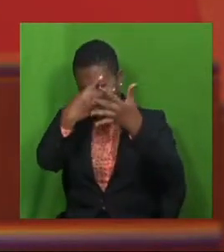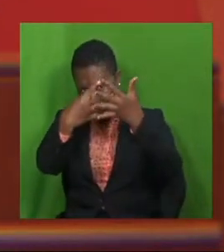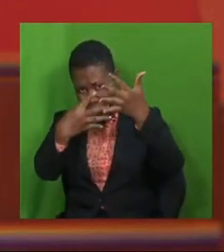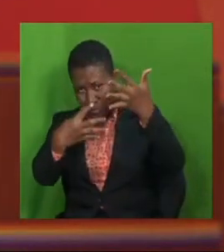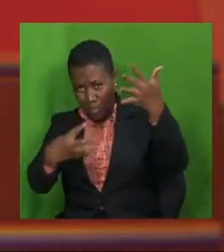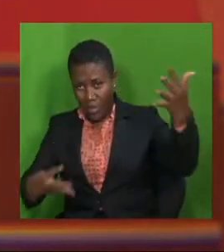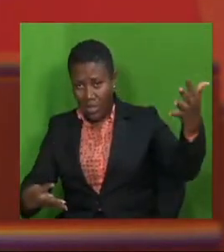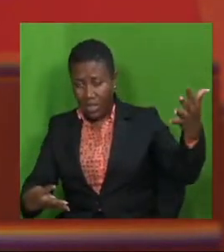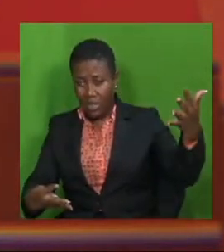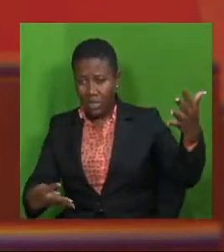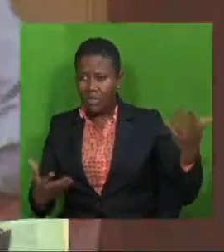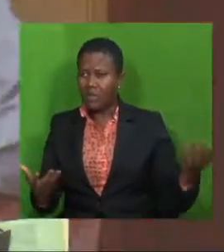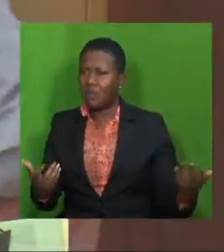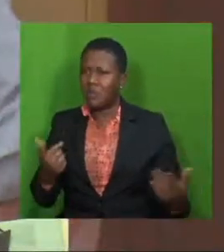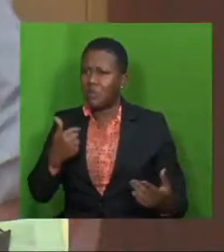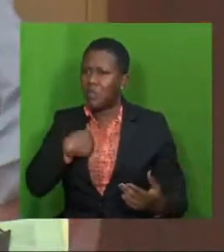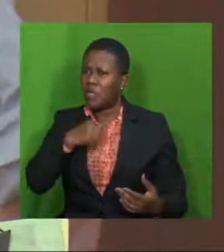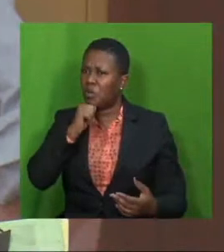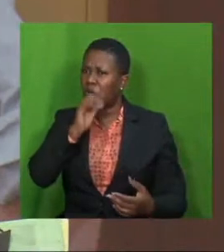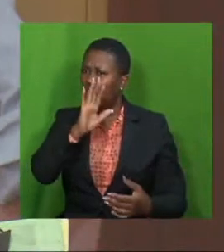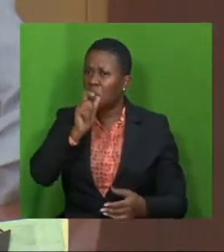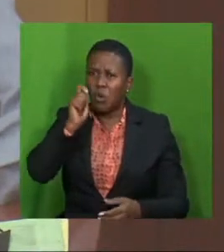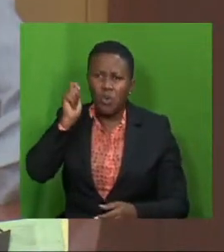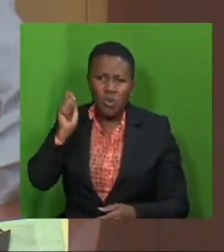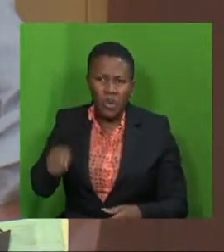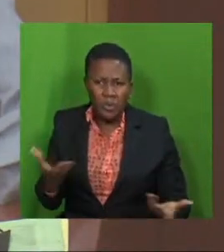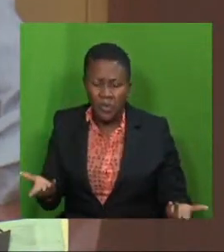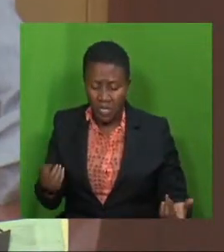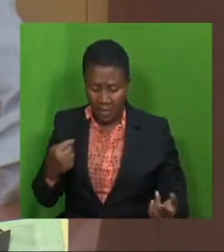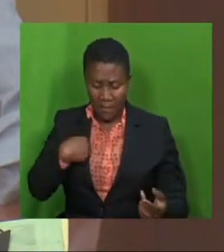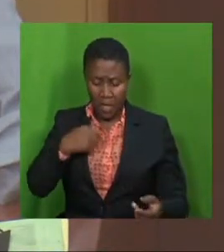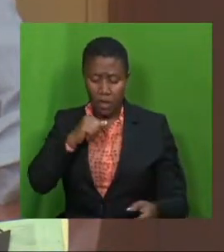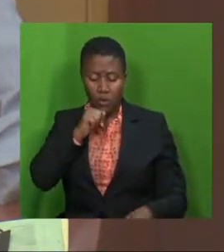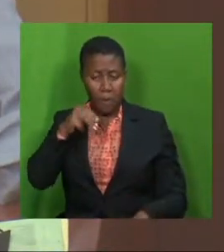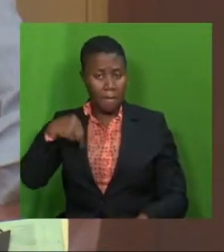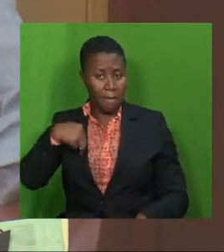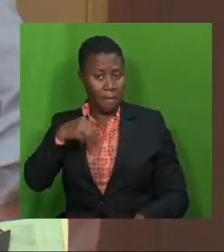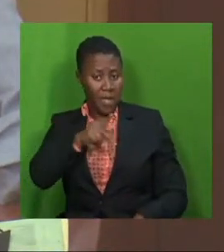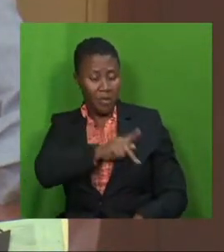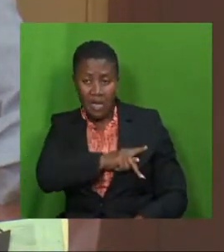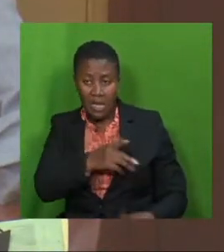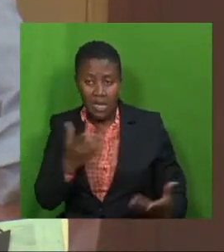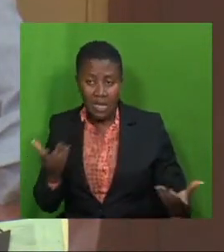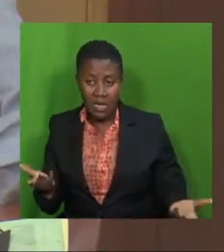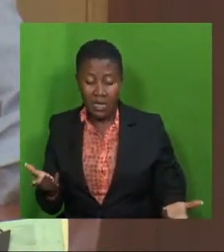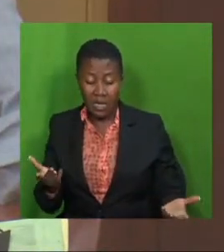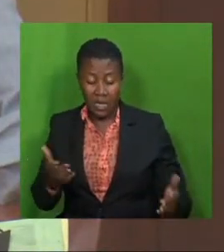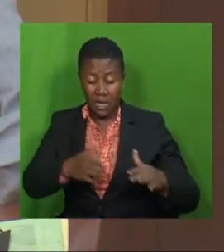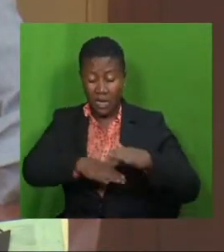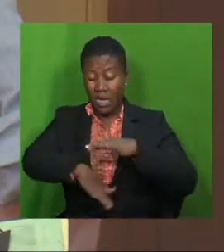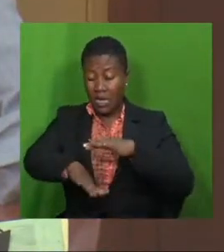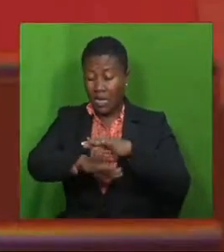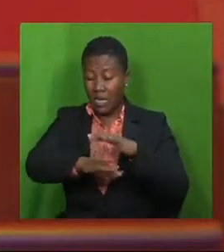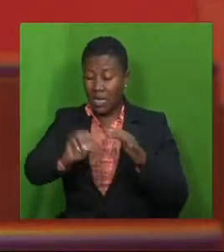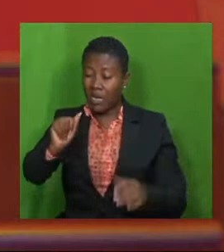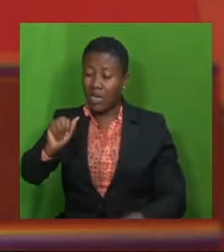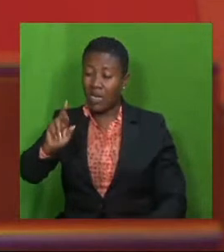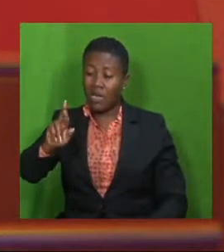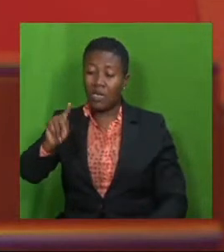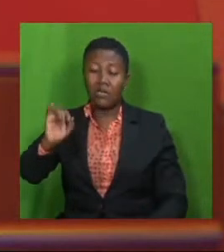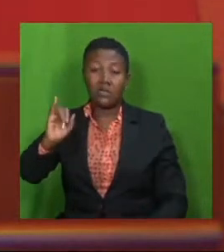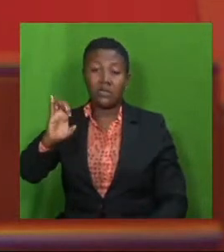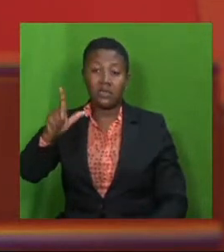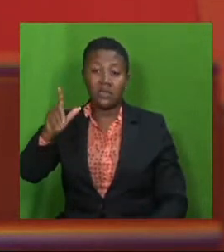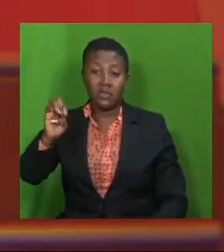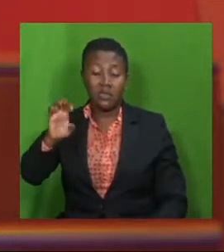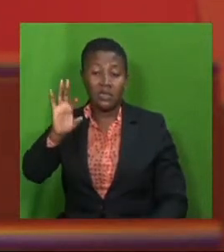whip. Don't forget that the Speaker is not a member of Parliament. And in fact, under Article 93, the